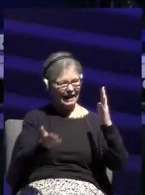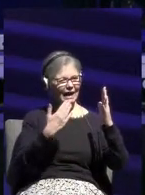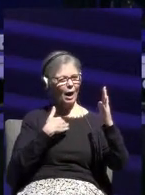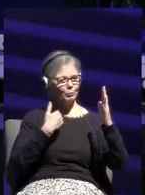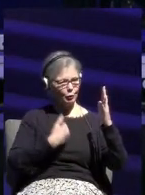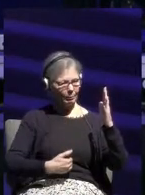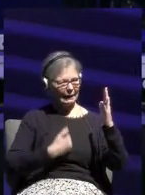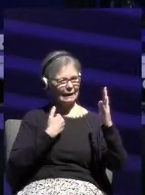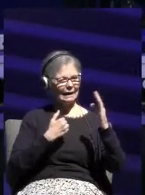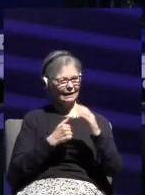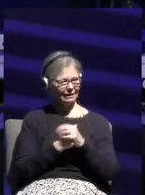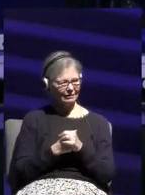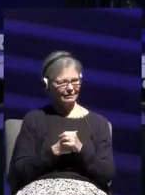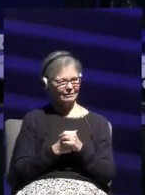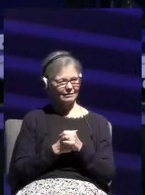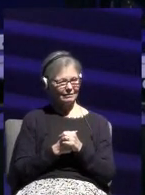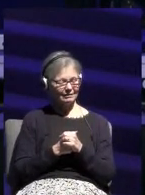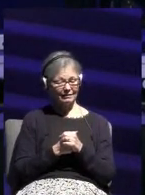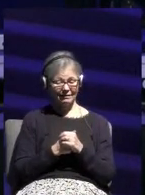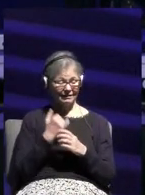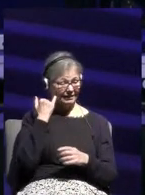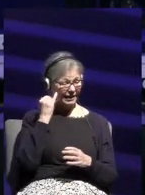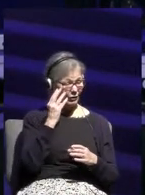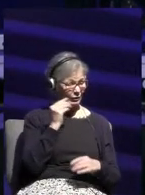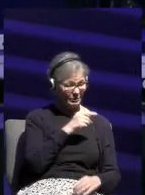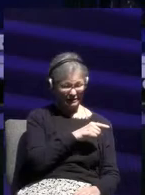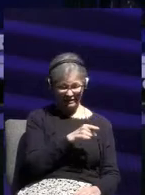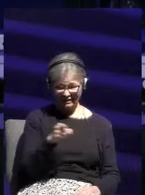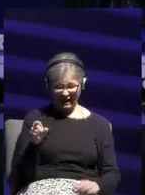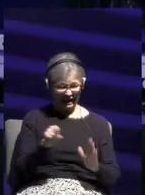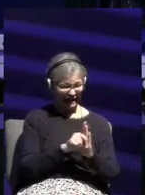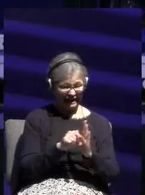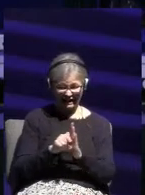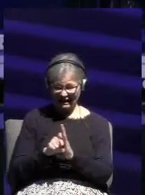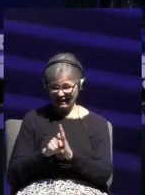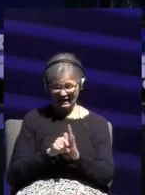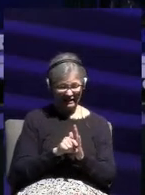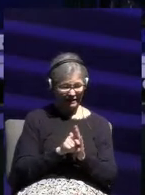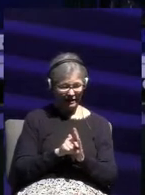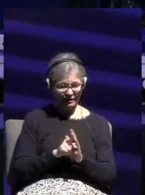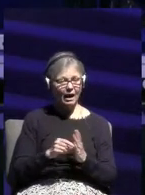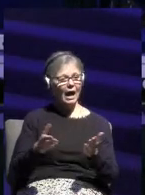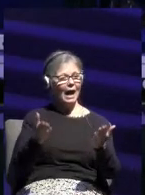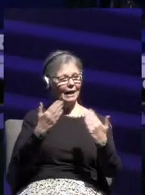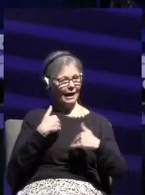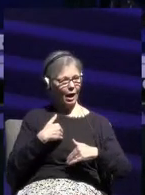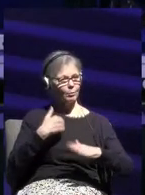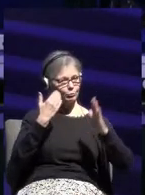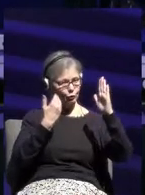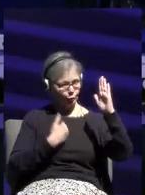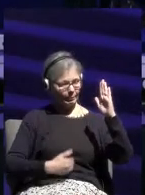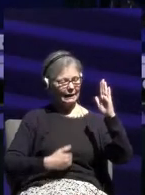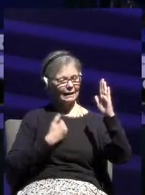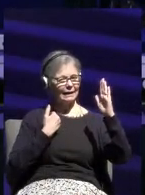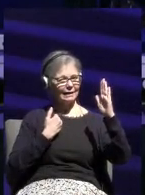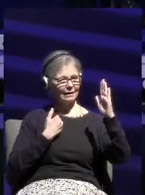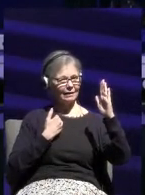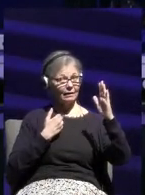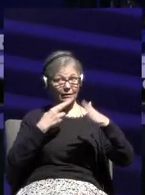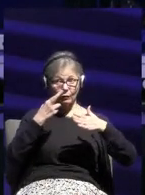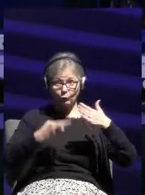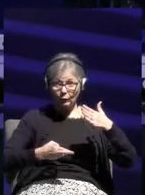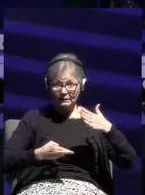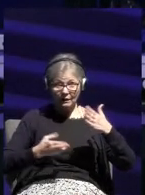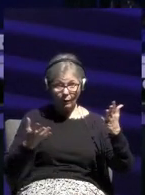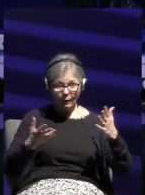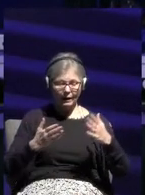you're experiencing these things, why don't you come to me? He says, and the result of coming to me is